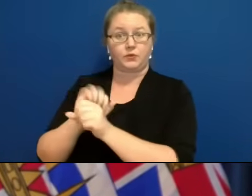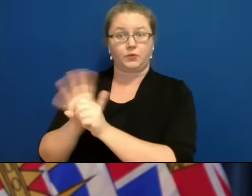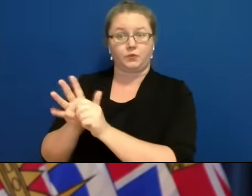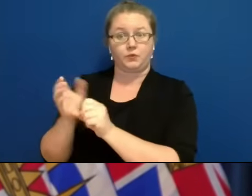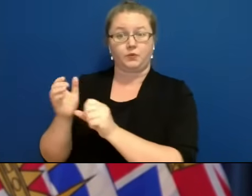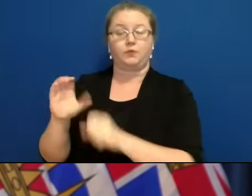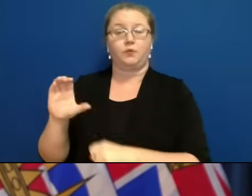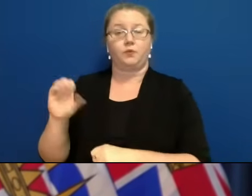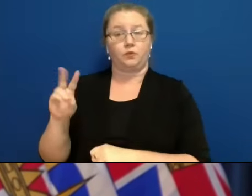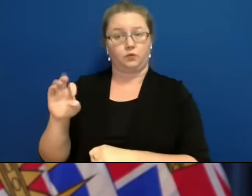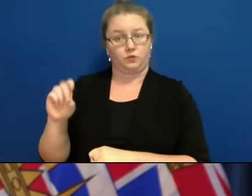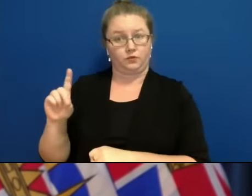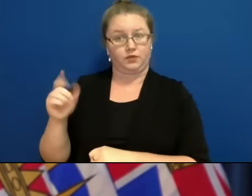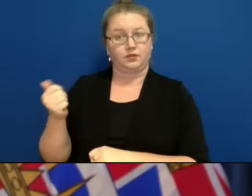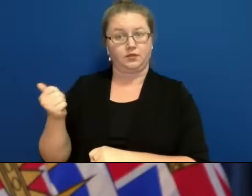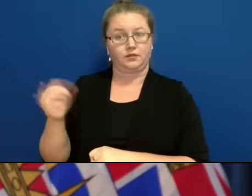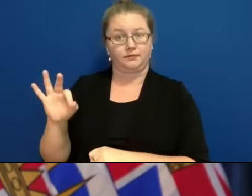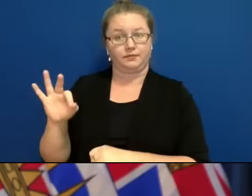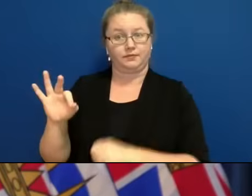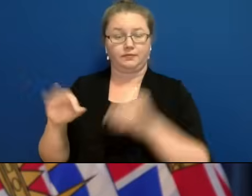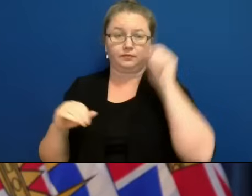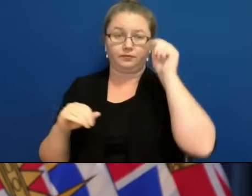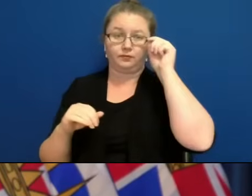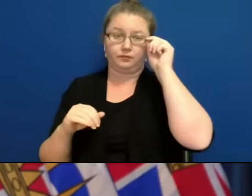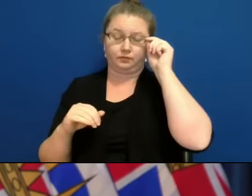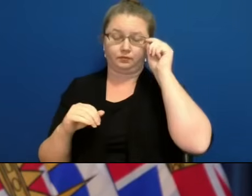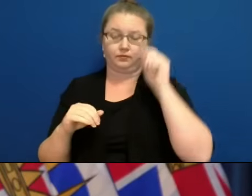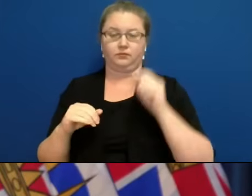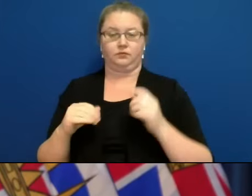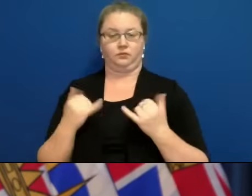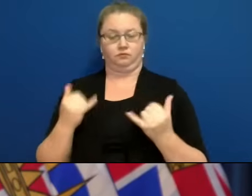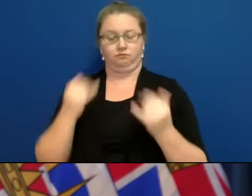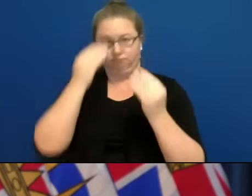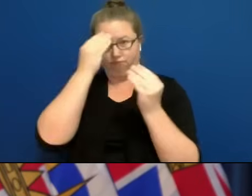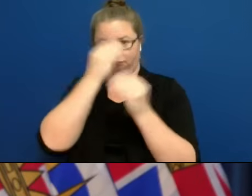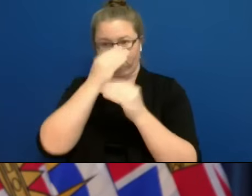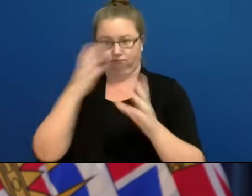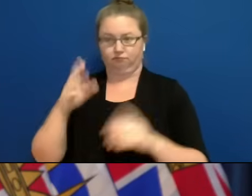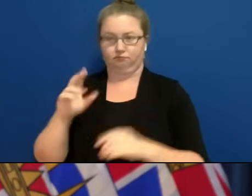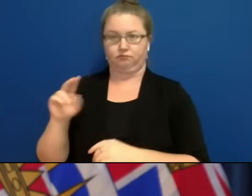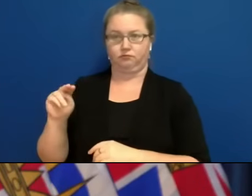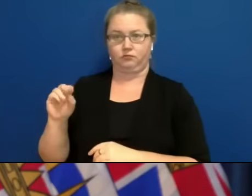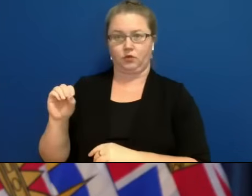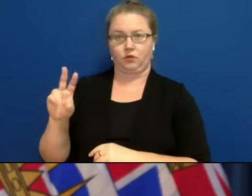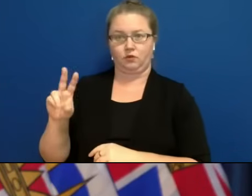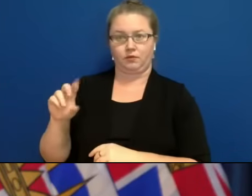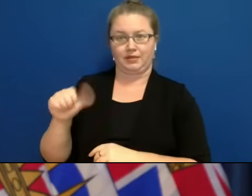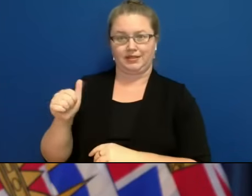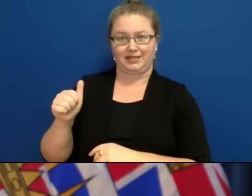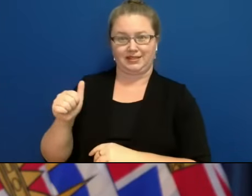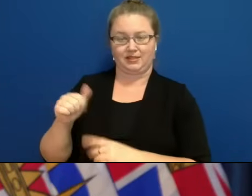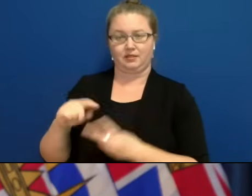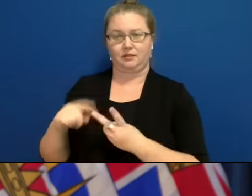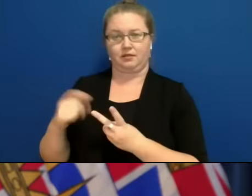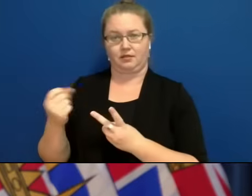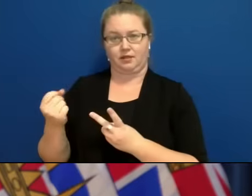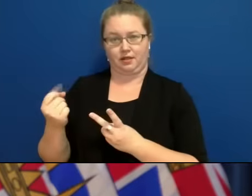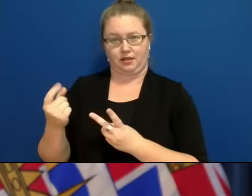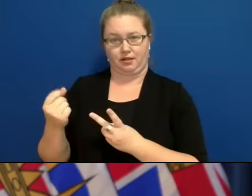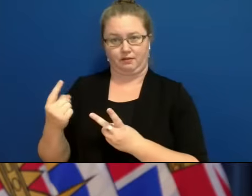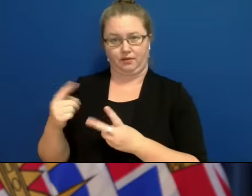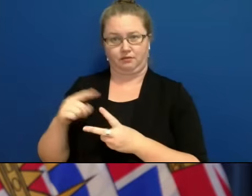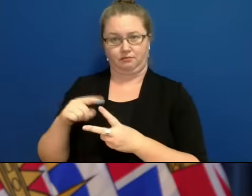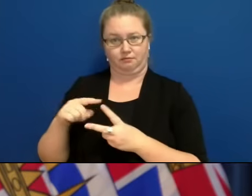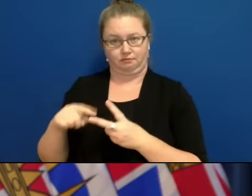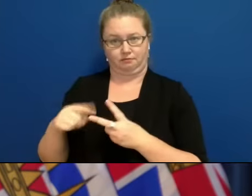for COVID-19. And today we're reporting on the period from November 10th to 11th and then 11th